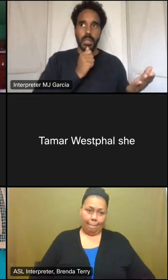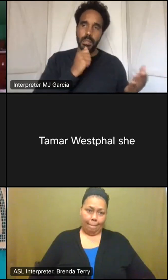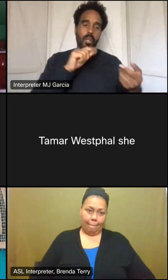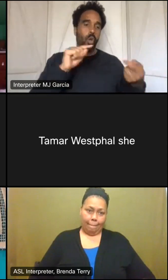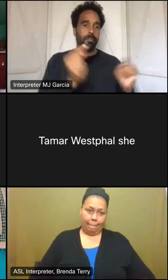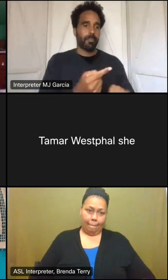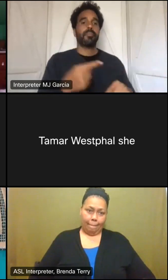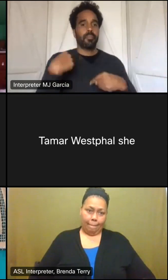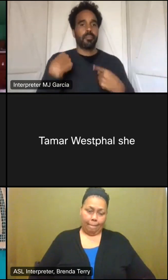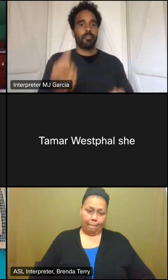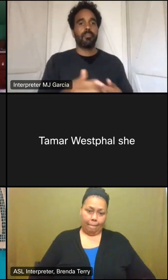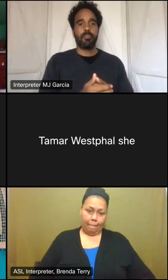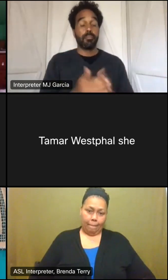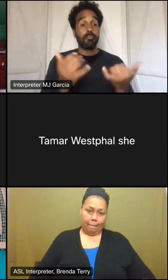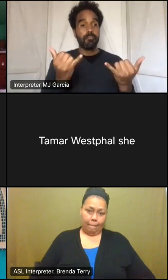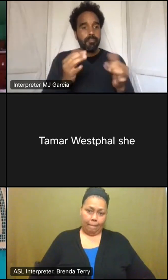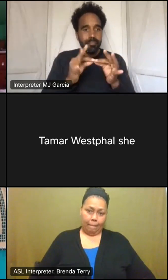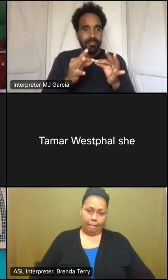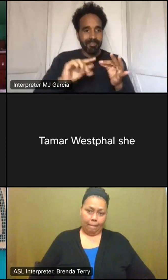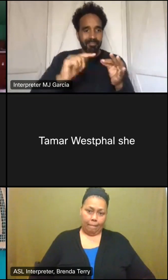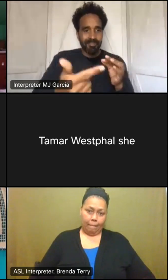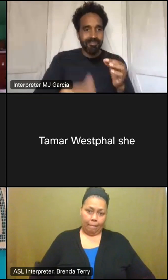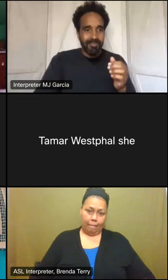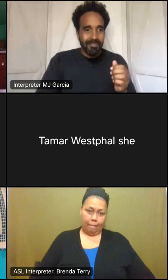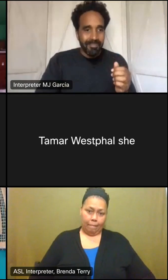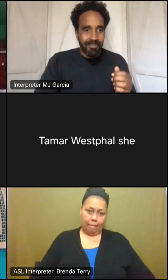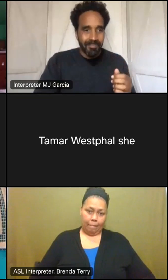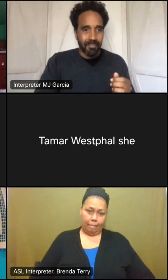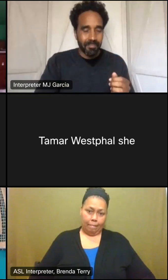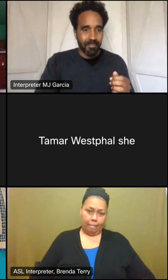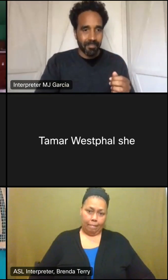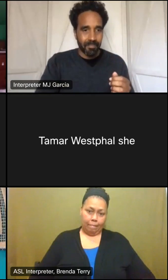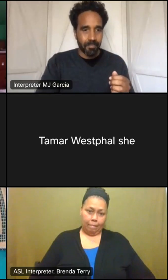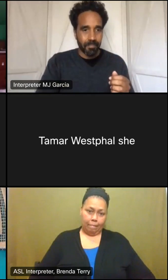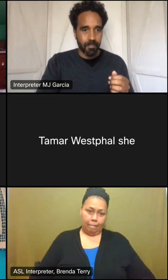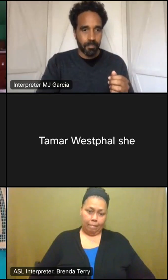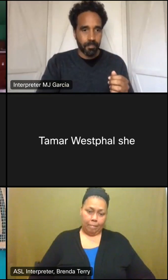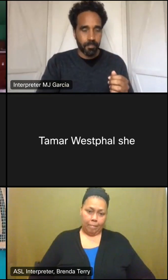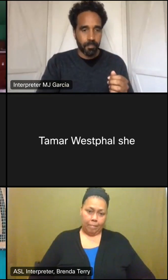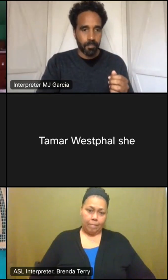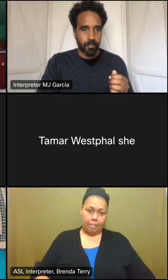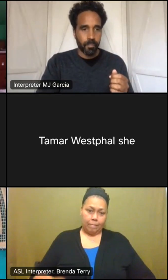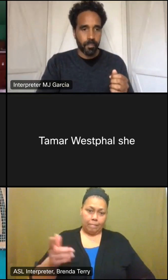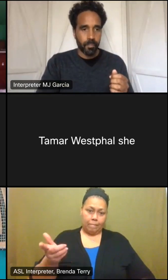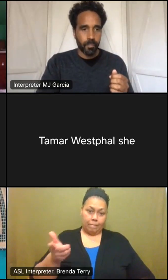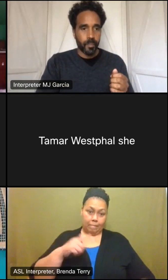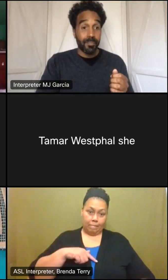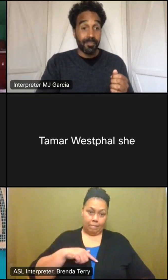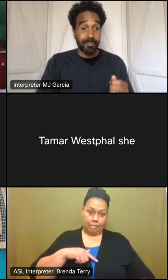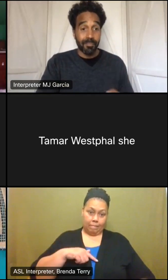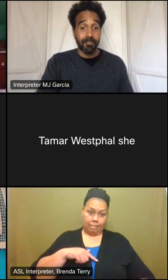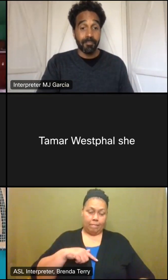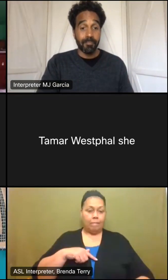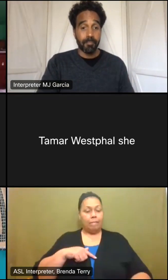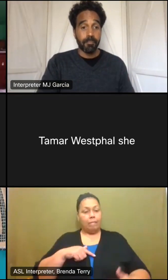As Tiara shared, it's been a journey. It's I've learned so much from survivors. It's just to me, it's also